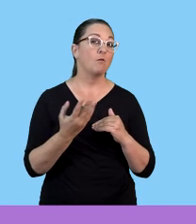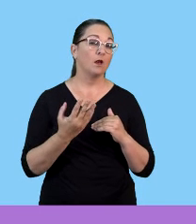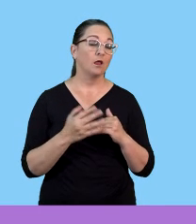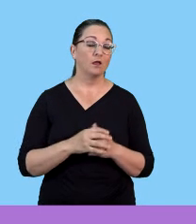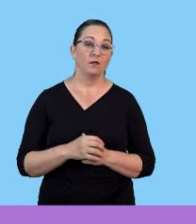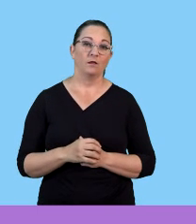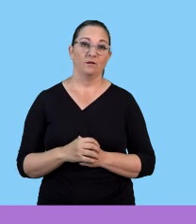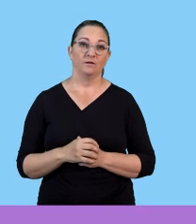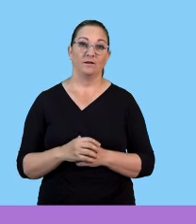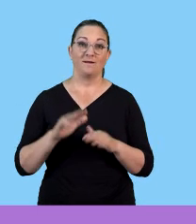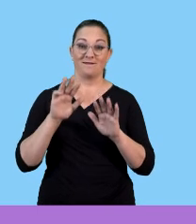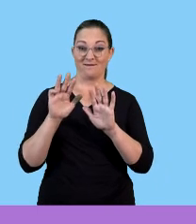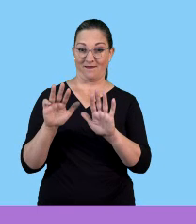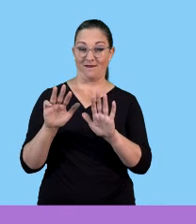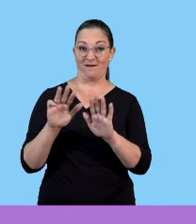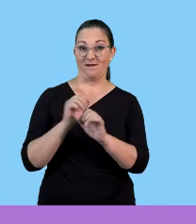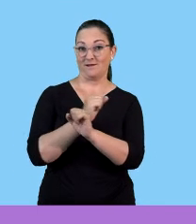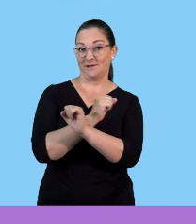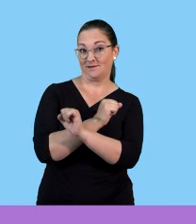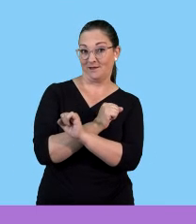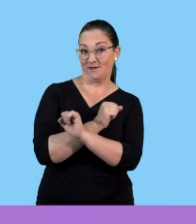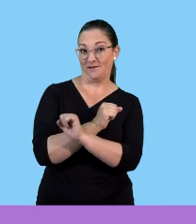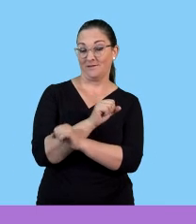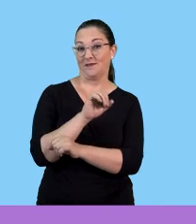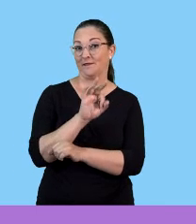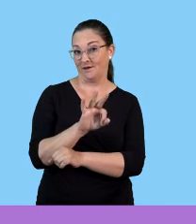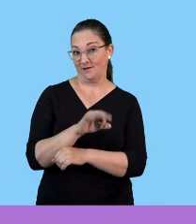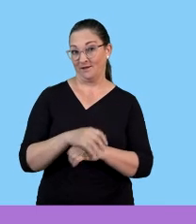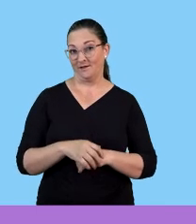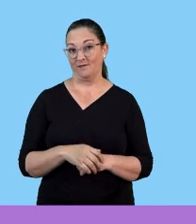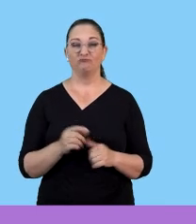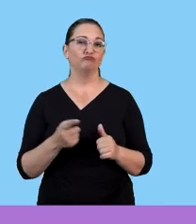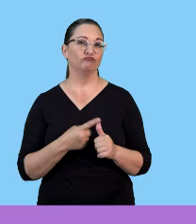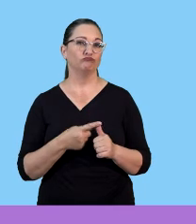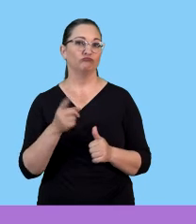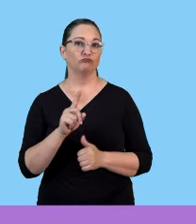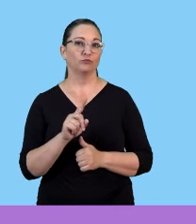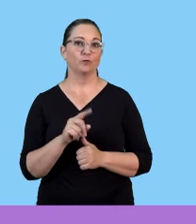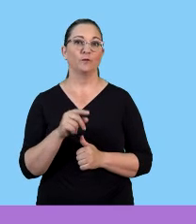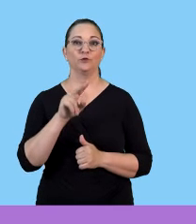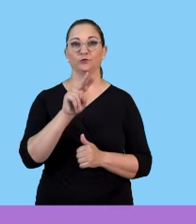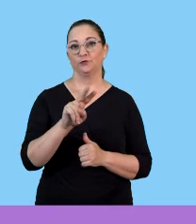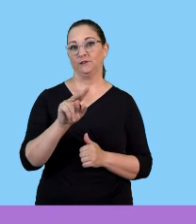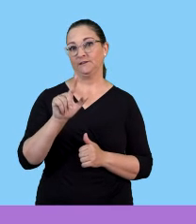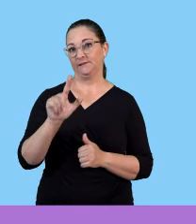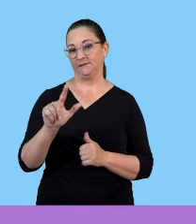across one layer, 9 multiplied by 3 gives